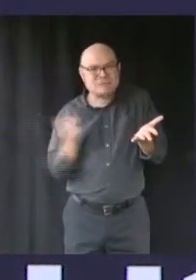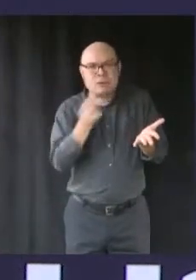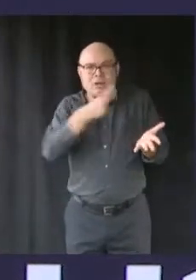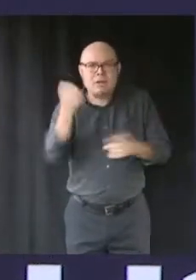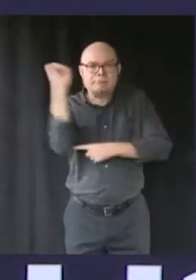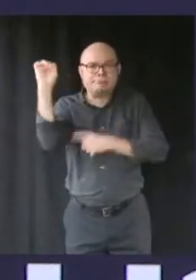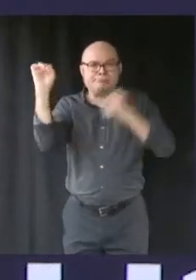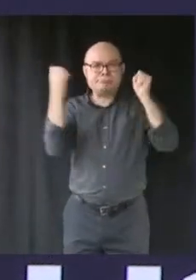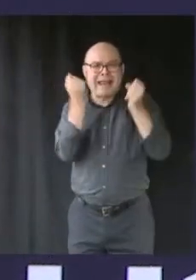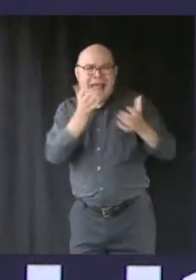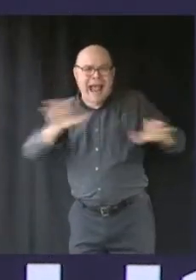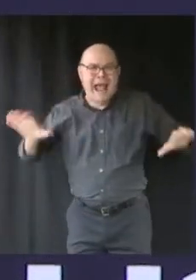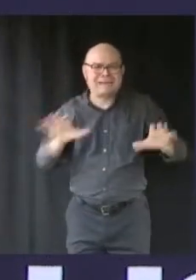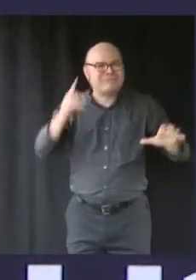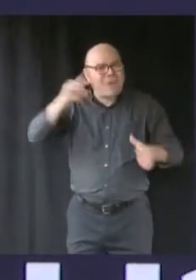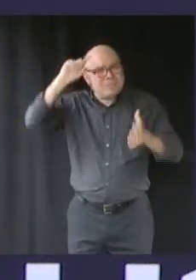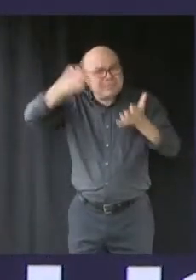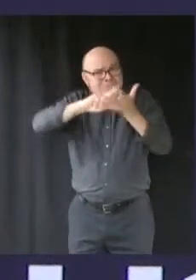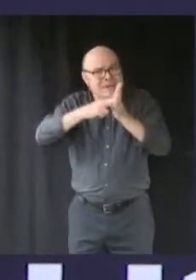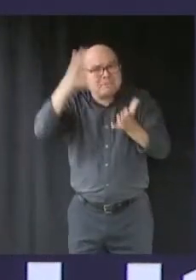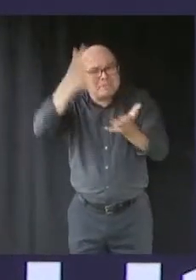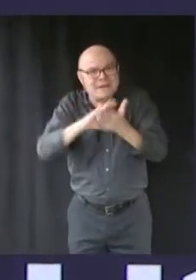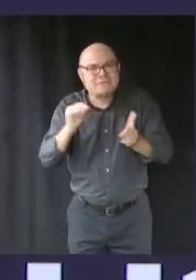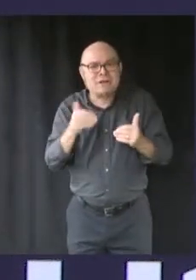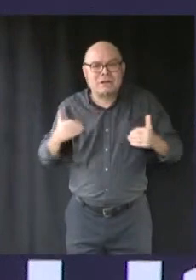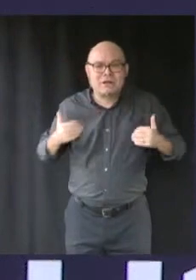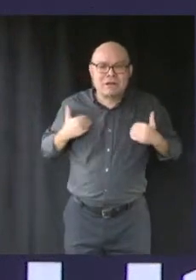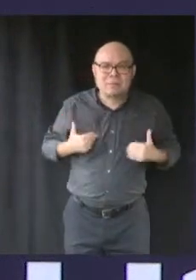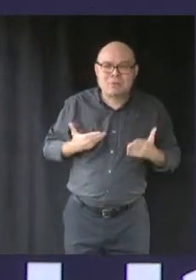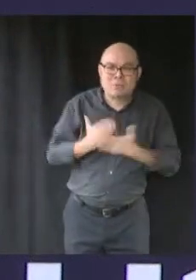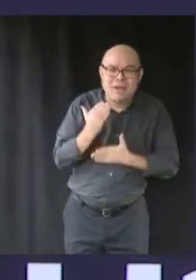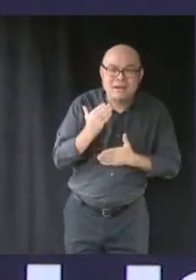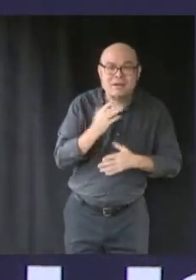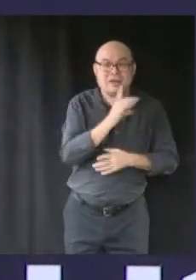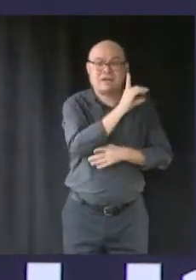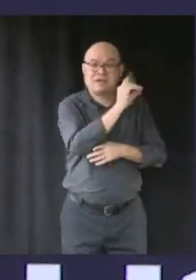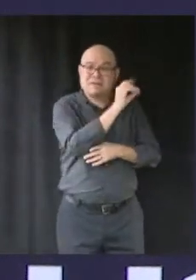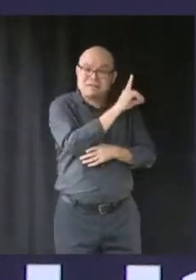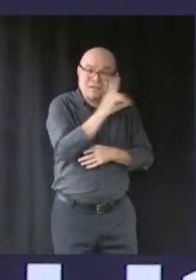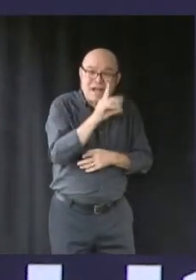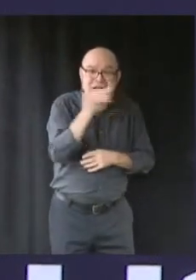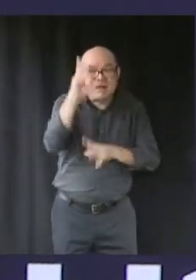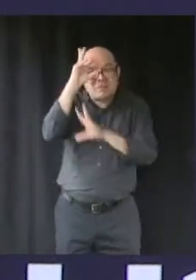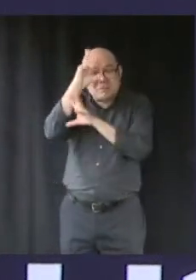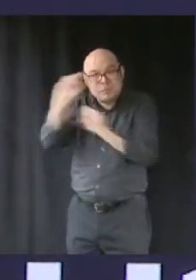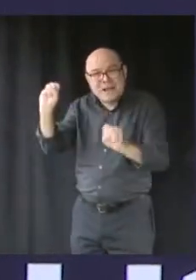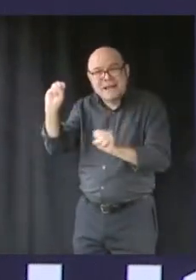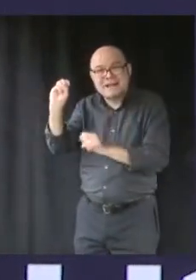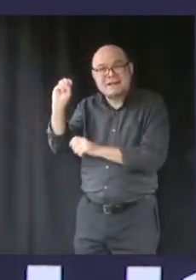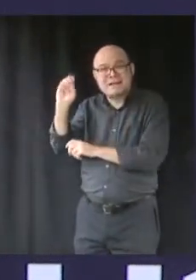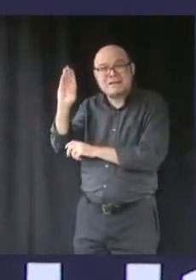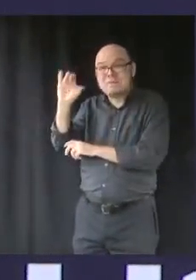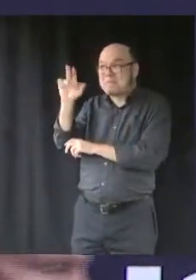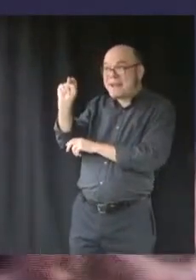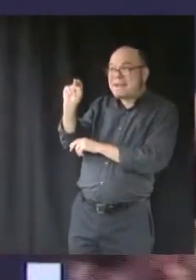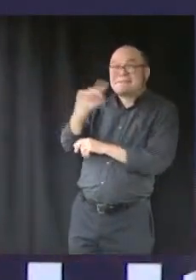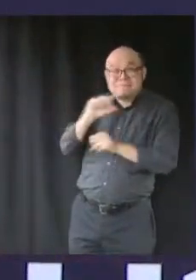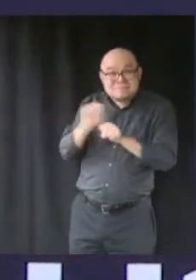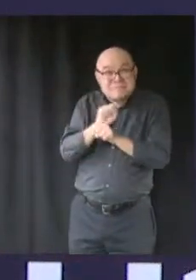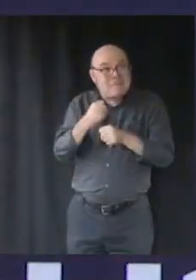and President Biden for making this day so historic. Thank you all.